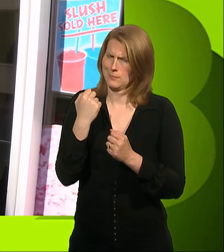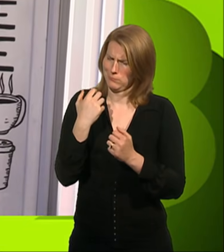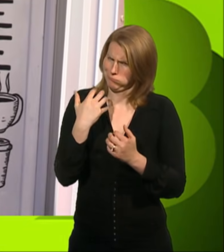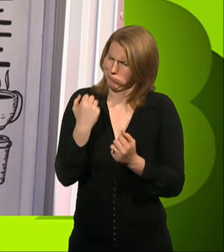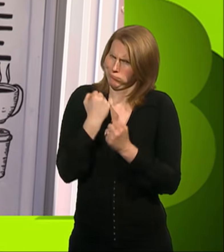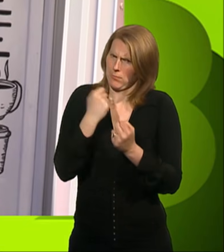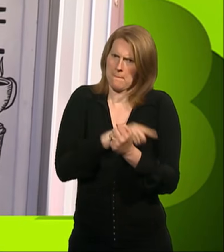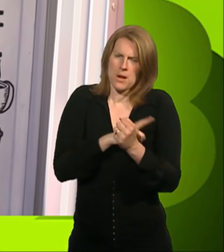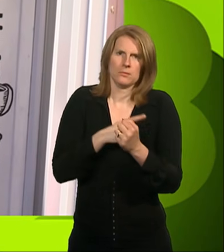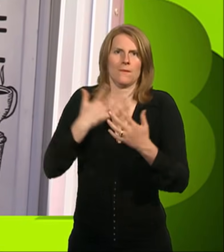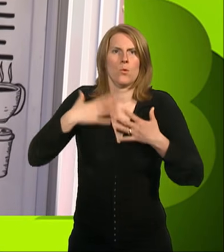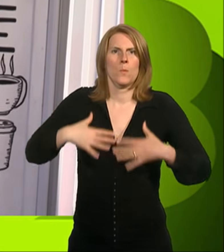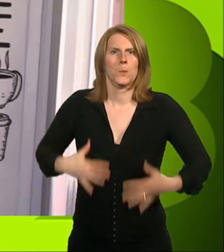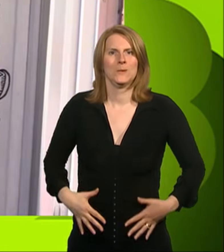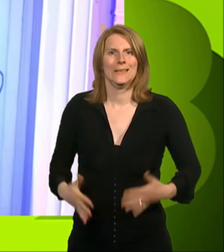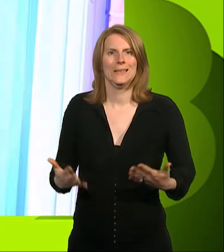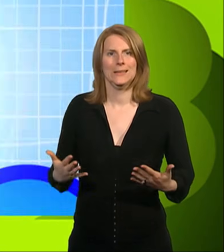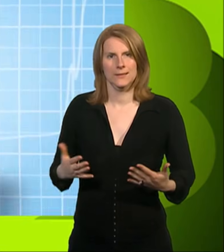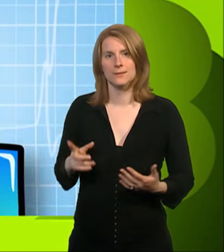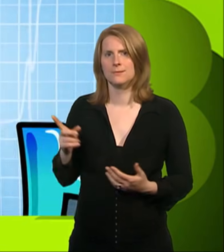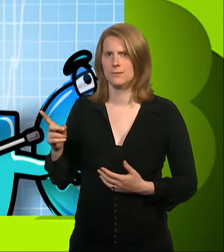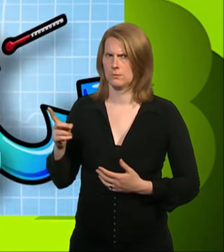world. Now that's amazing.